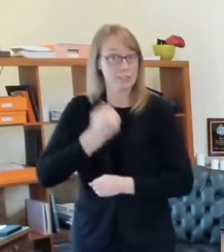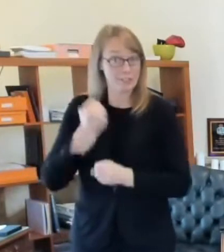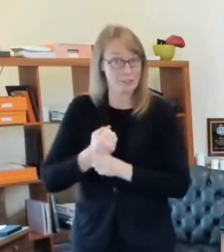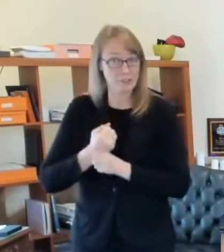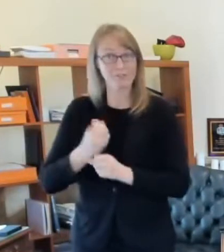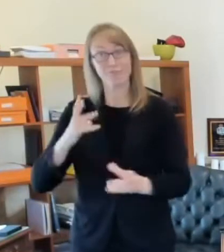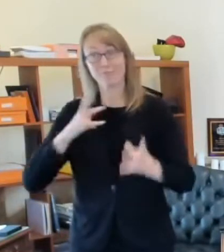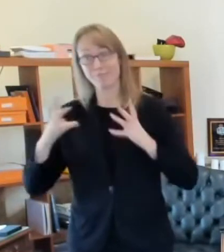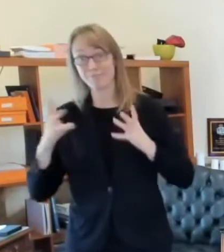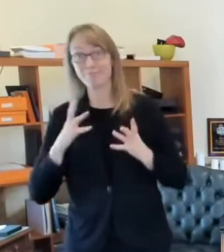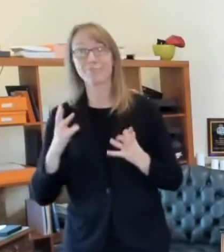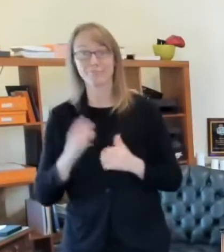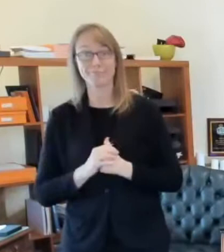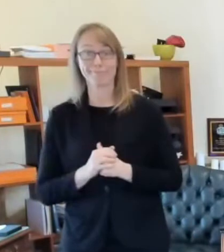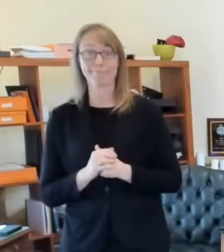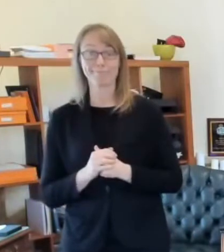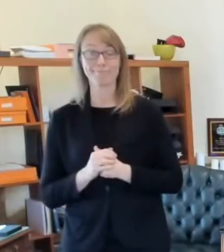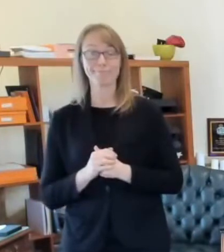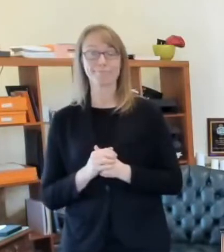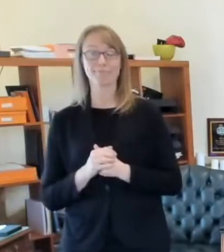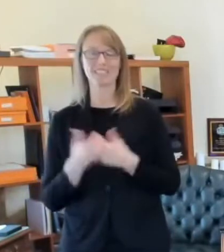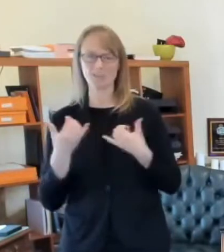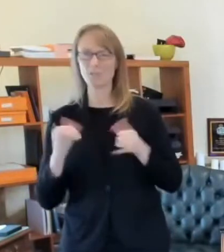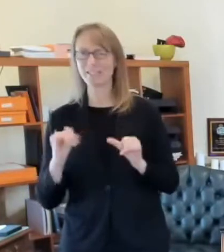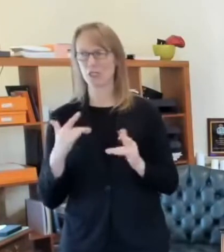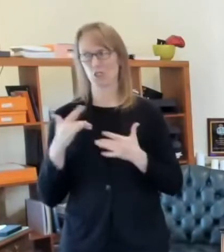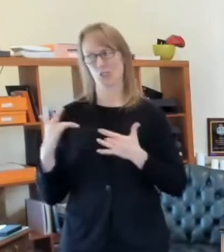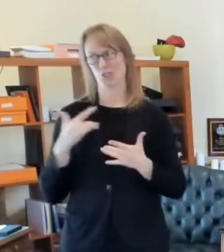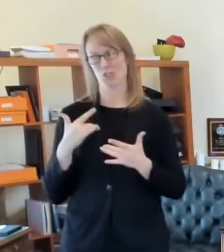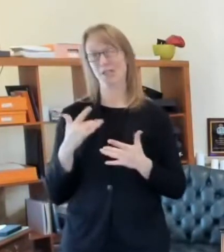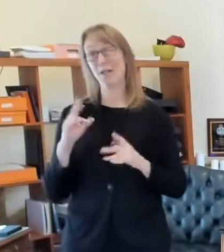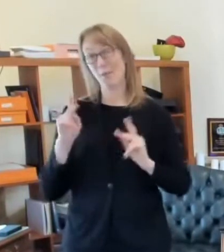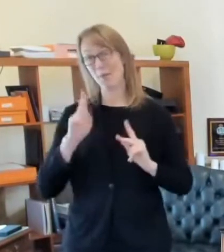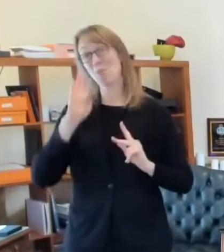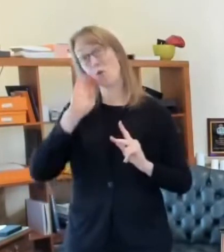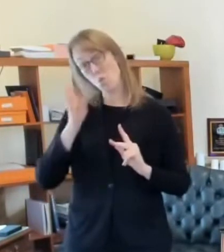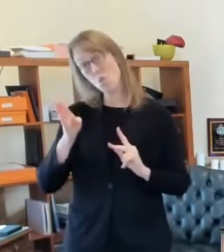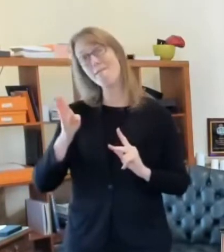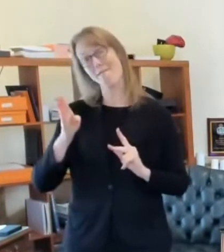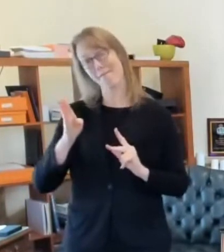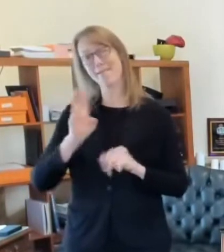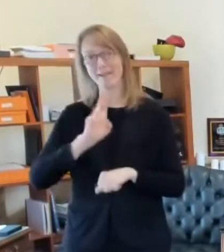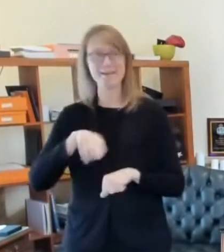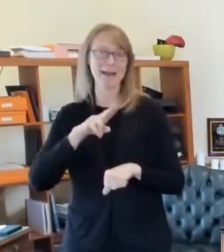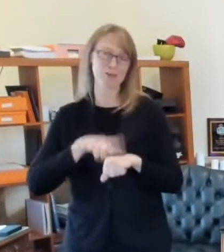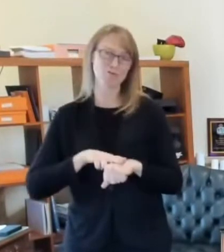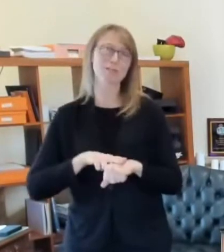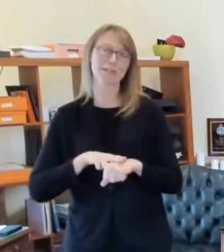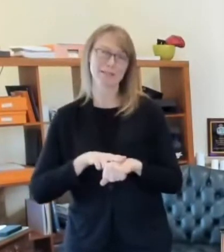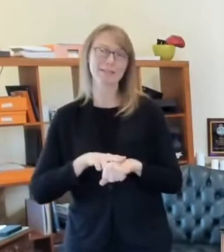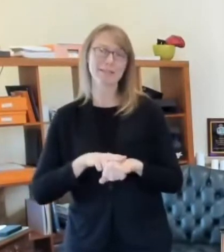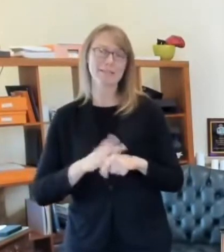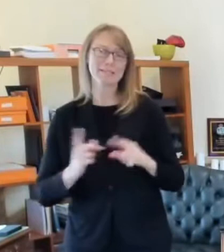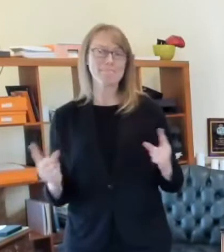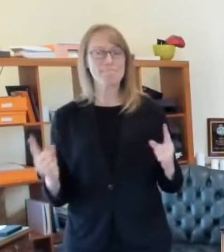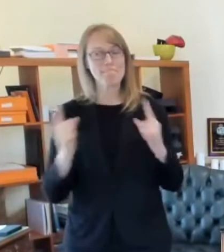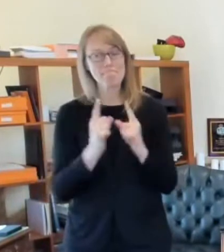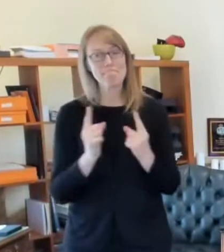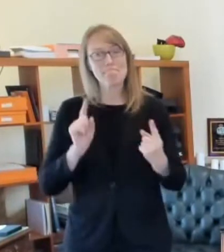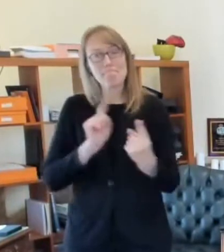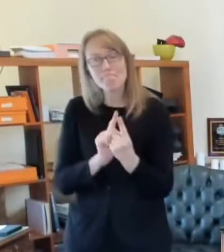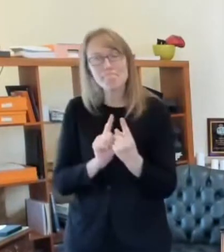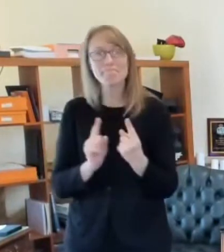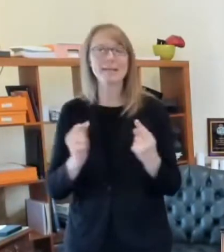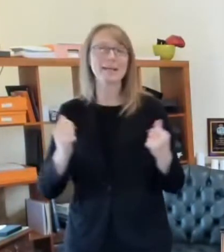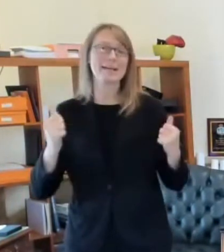to be concerned about that because people will just naturally get together more than